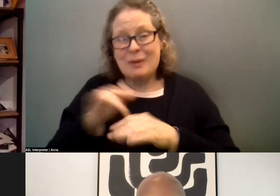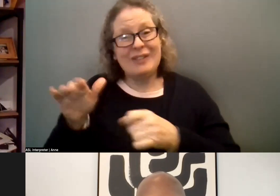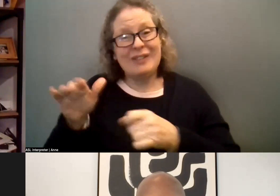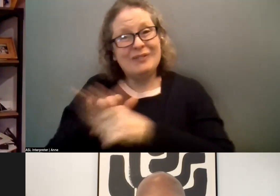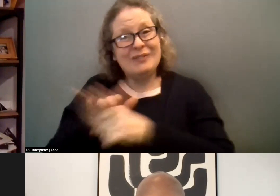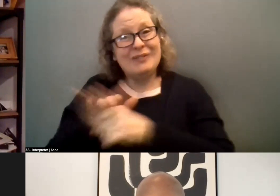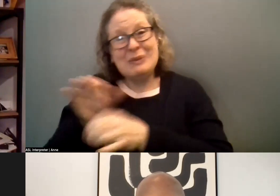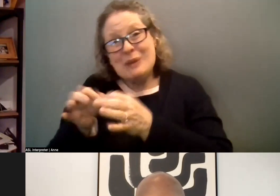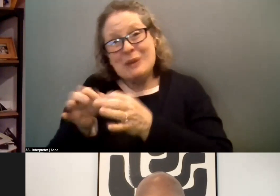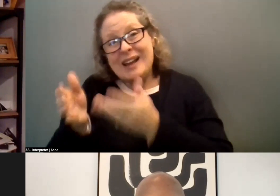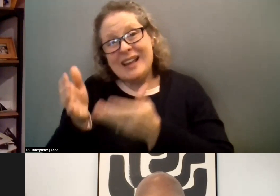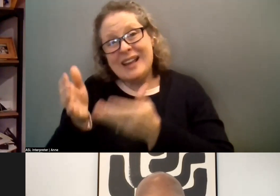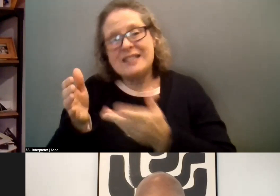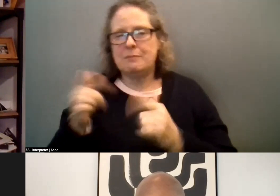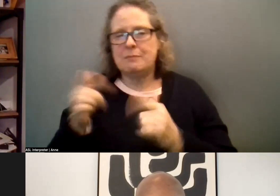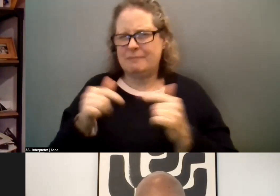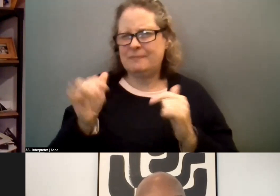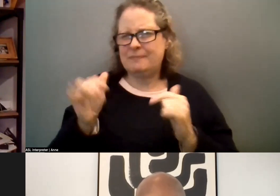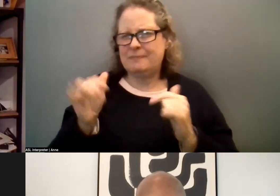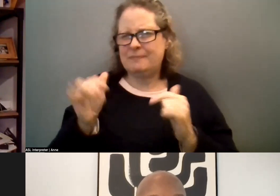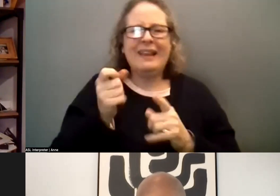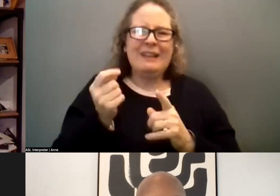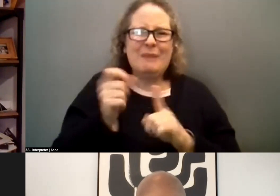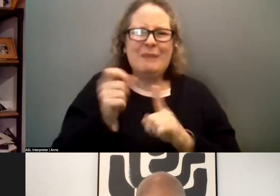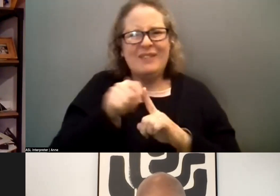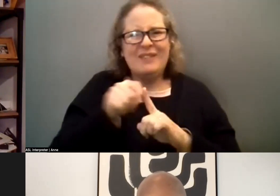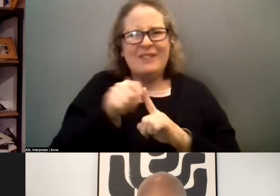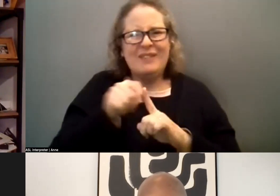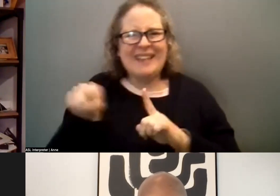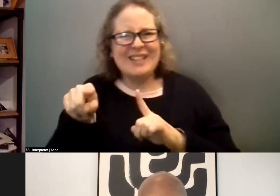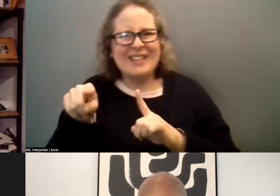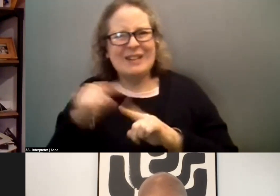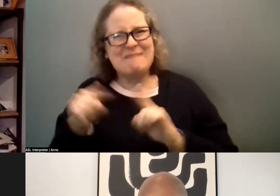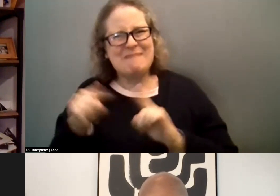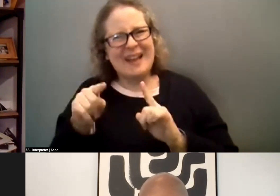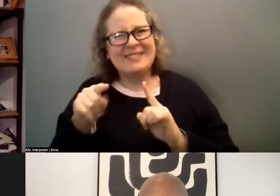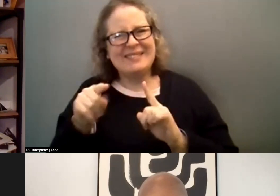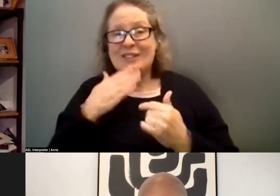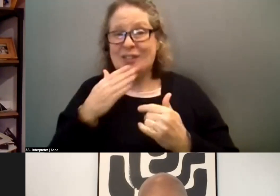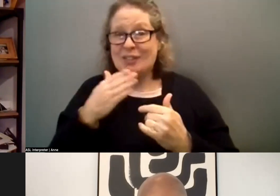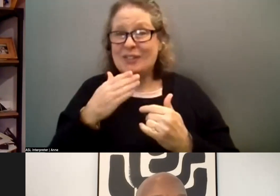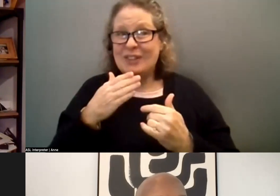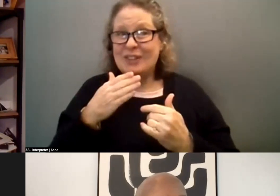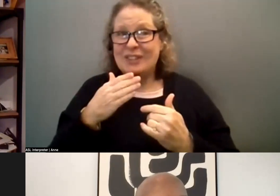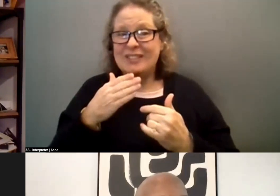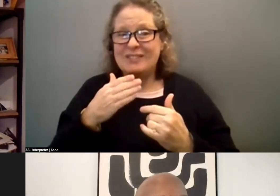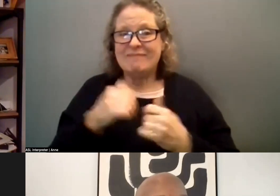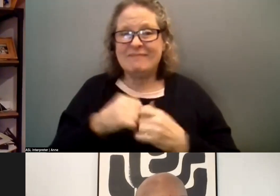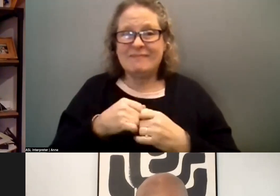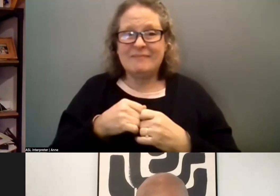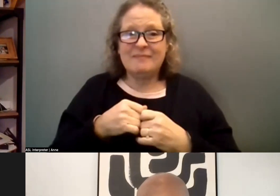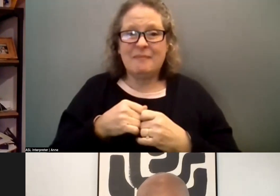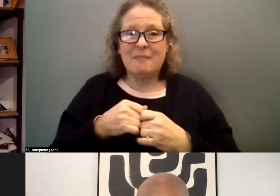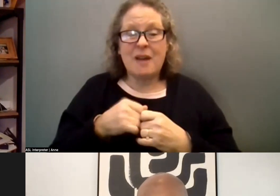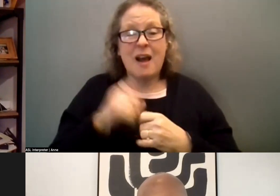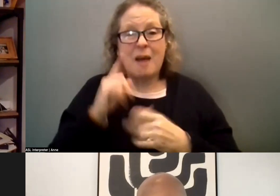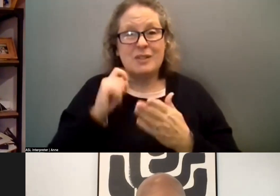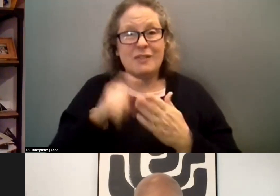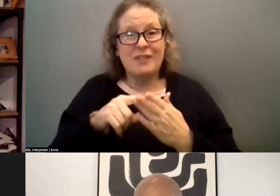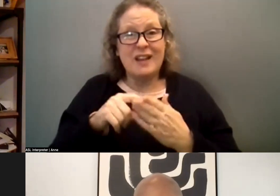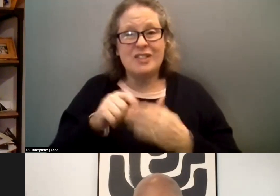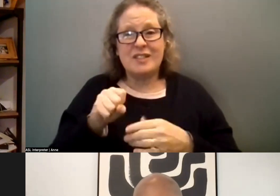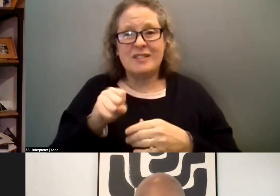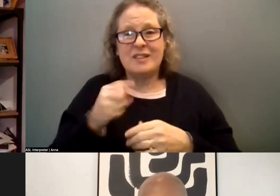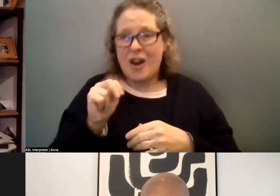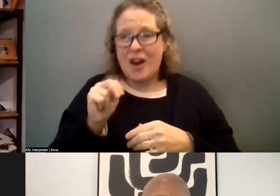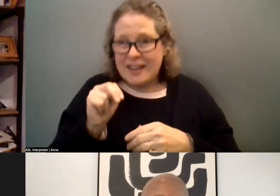So yeah, bit of a tangent, but it's a really good observation. Yeah, I wonder, is there value these days?